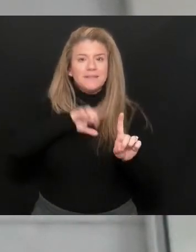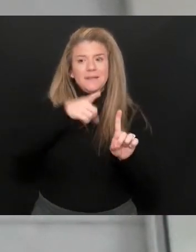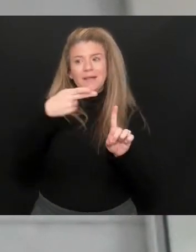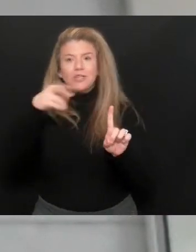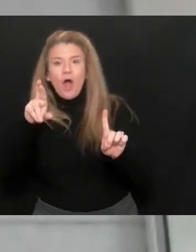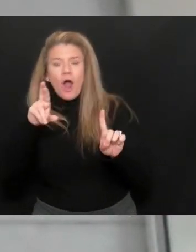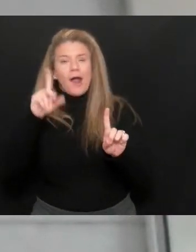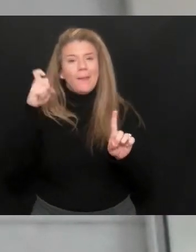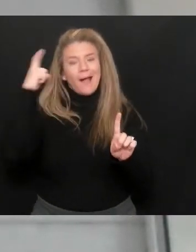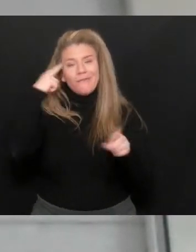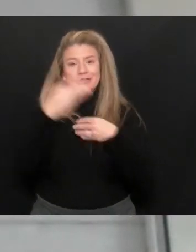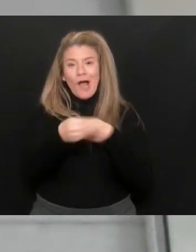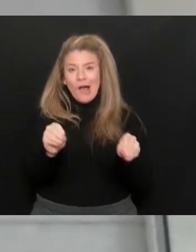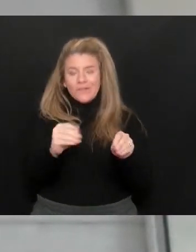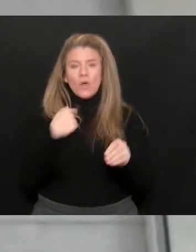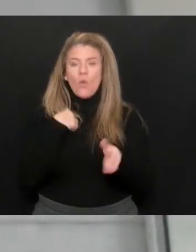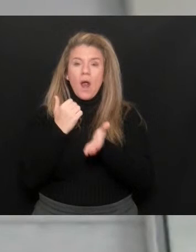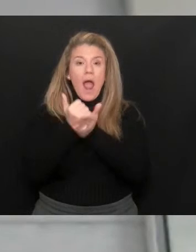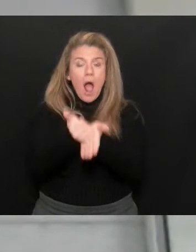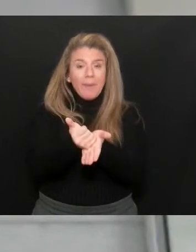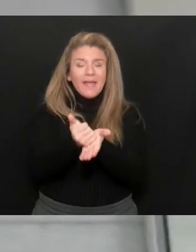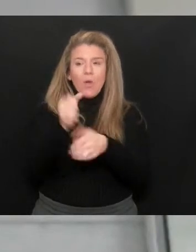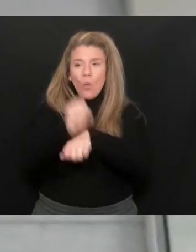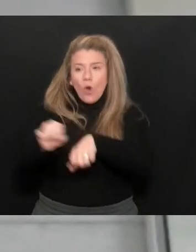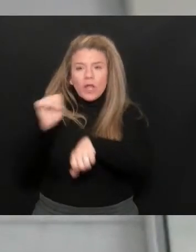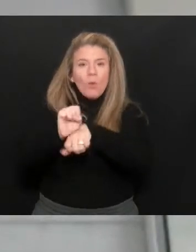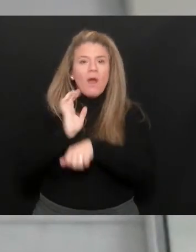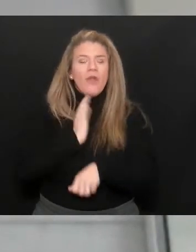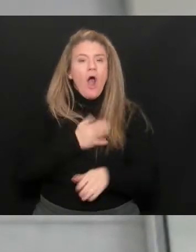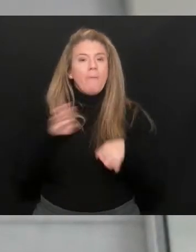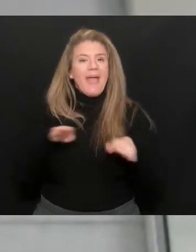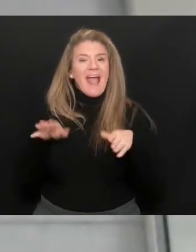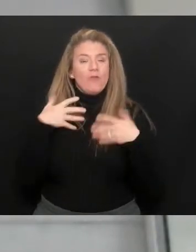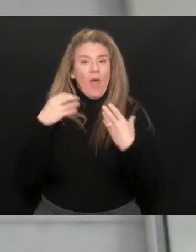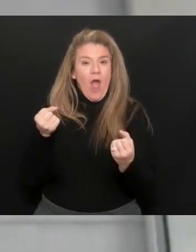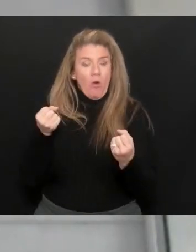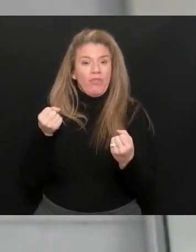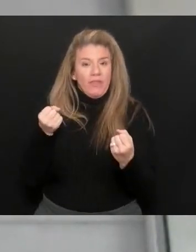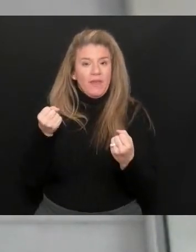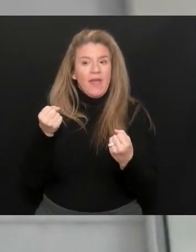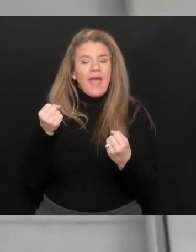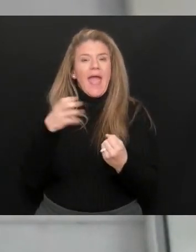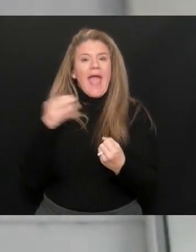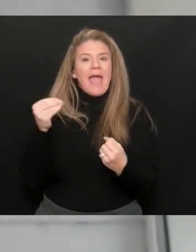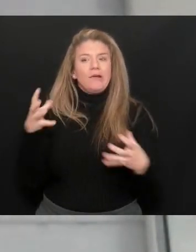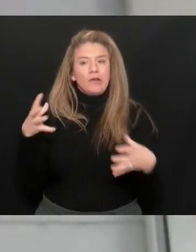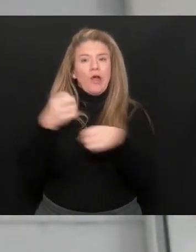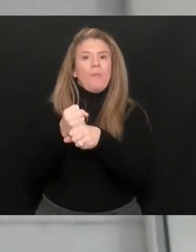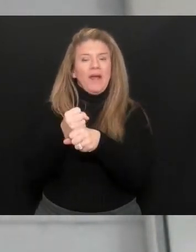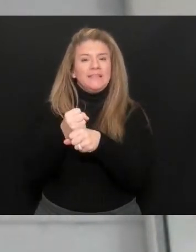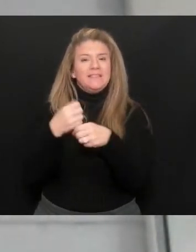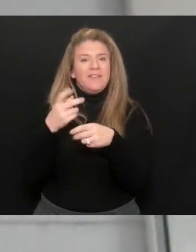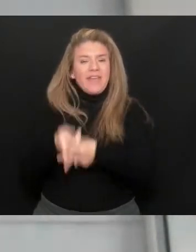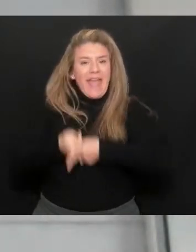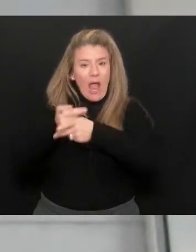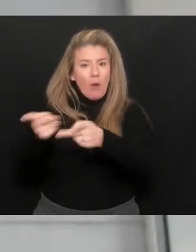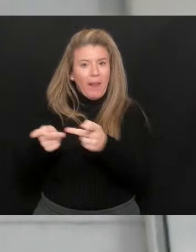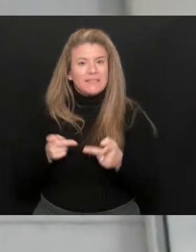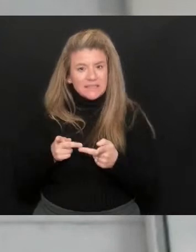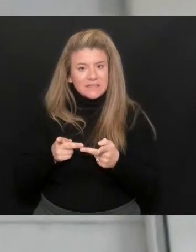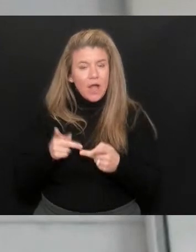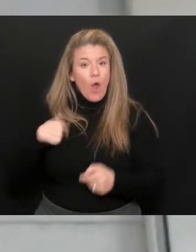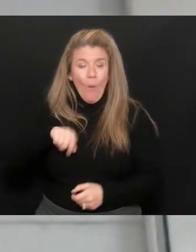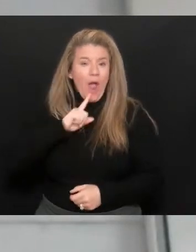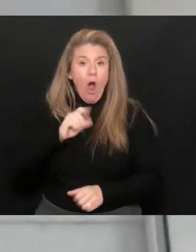governor's office. So we're working with our behavioral health unit as well as comprehensive care clinics across the state. So we